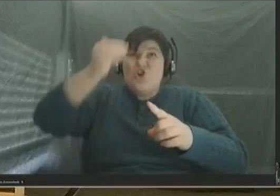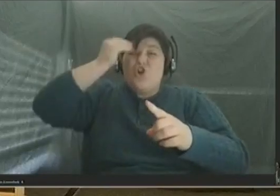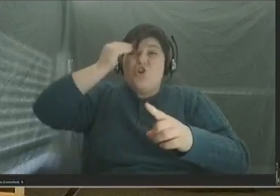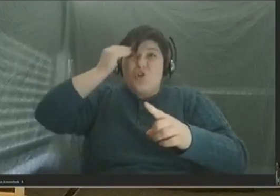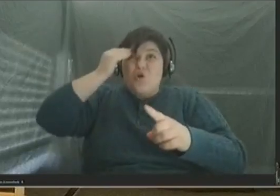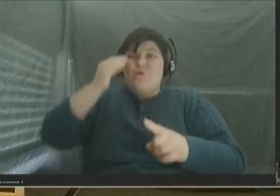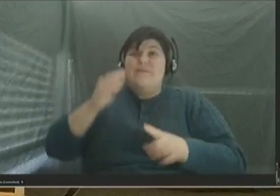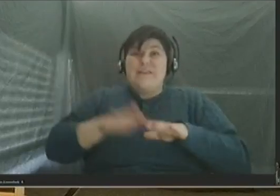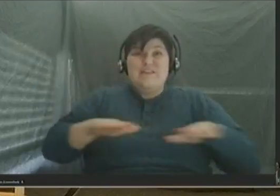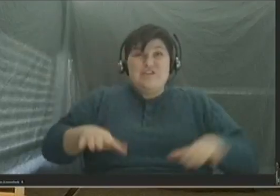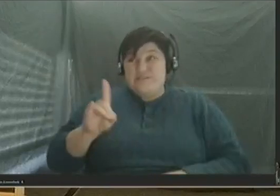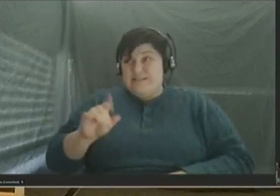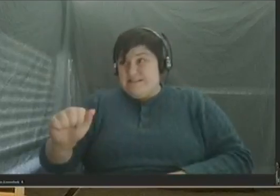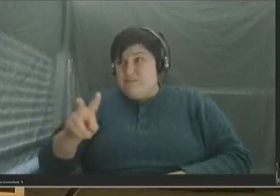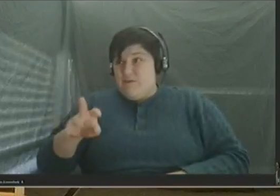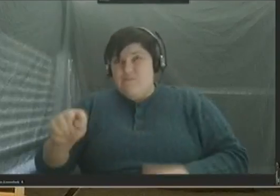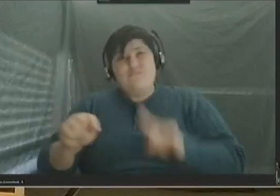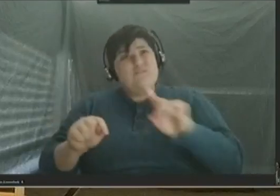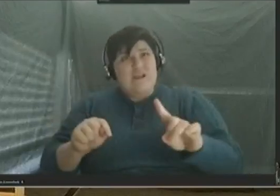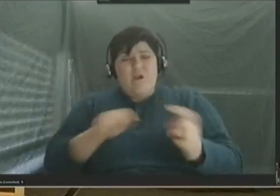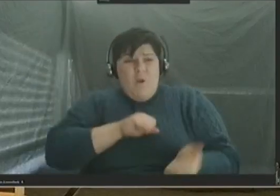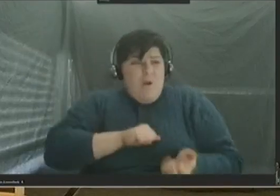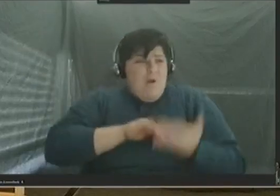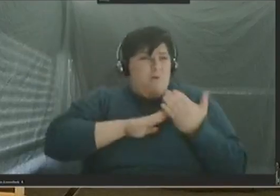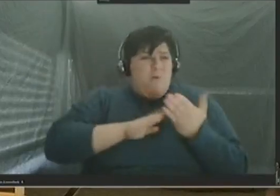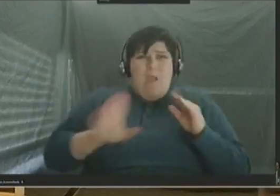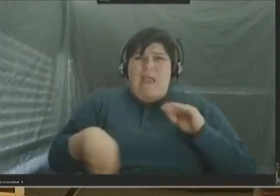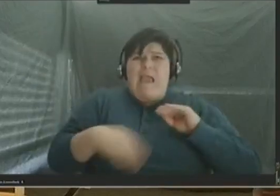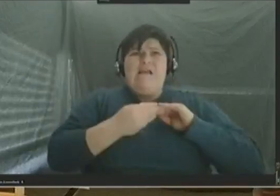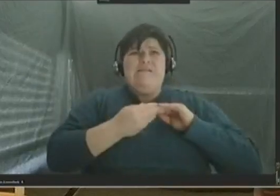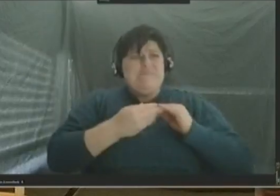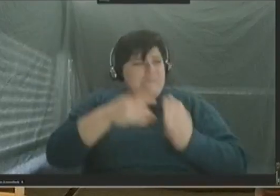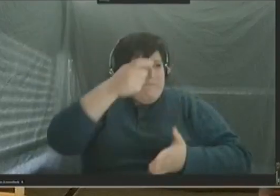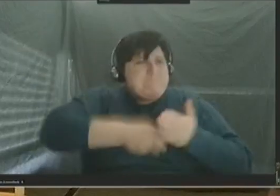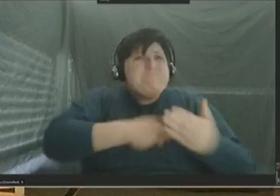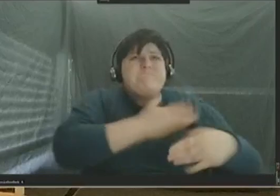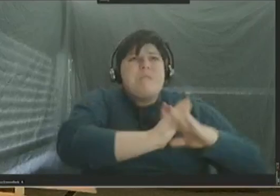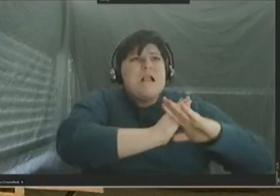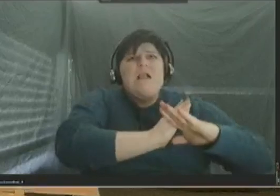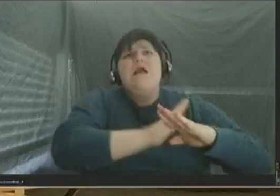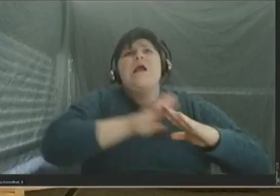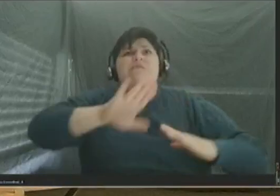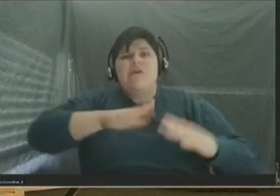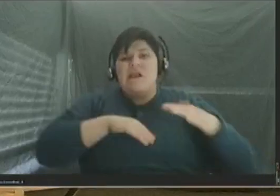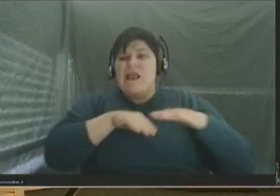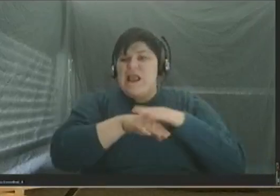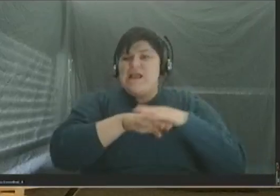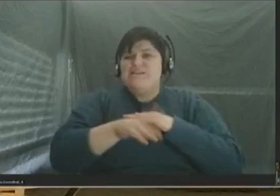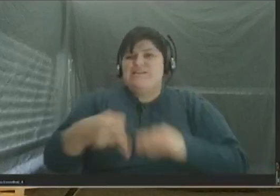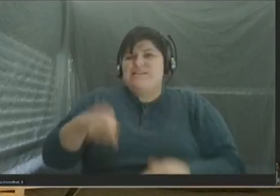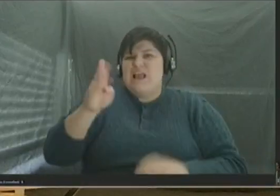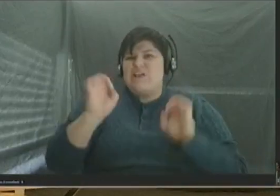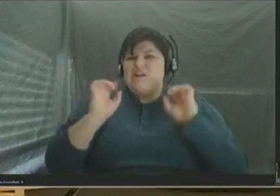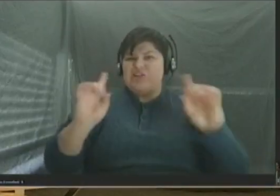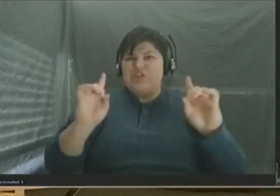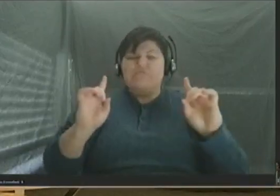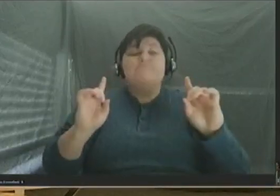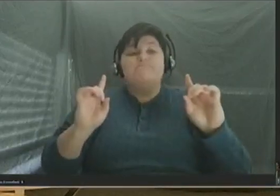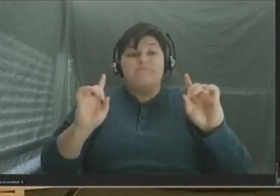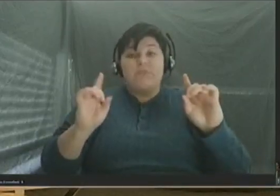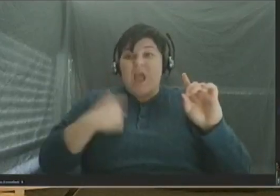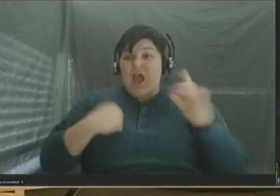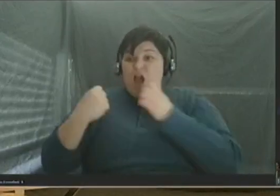are often face additional cost barriers in their access to higher education. I